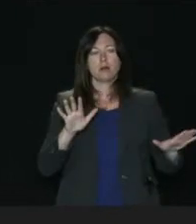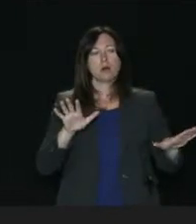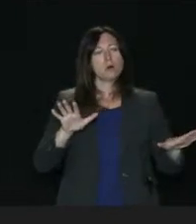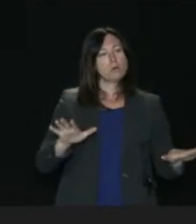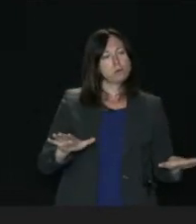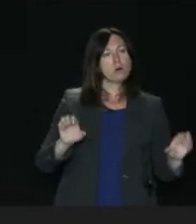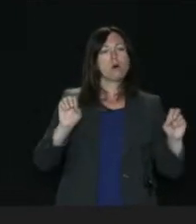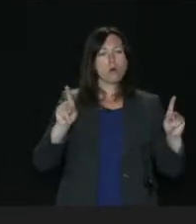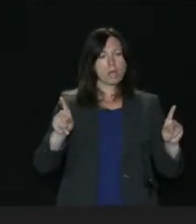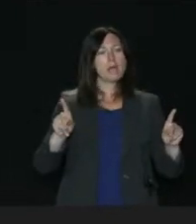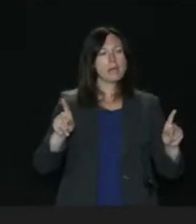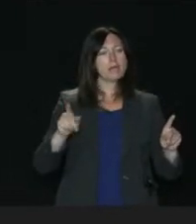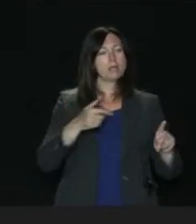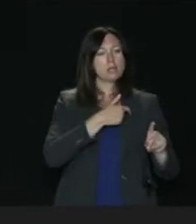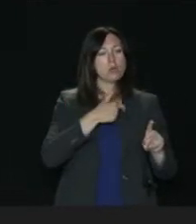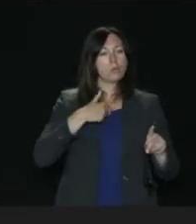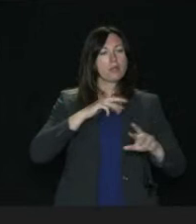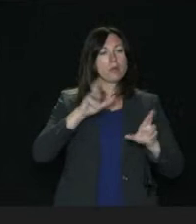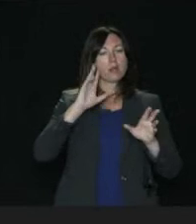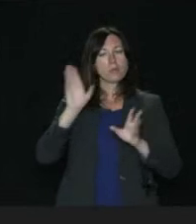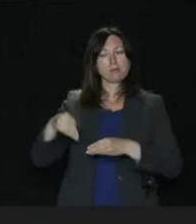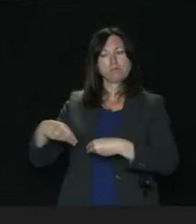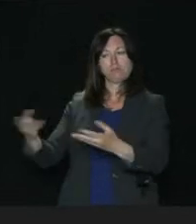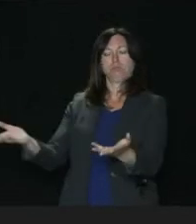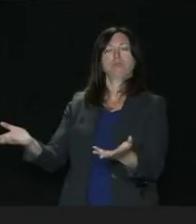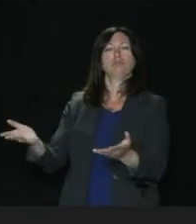country will be ready to share and give